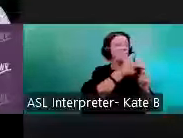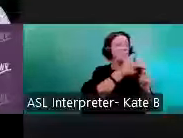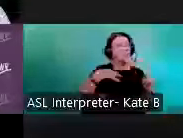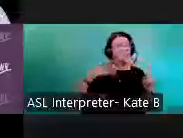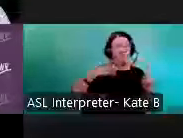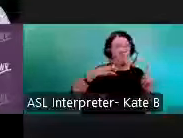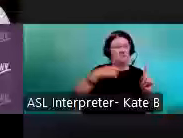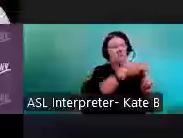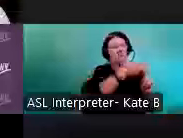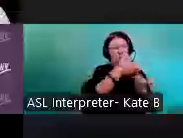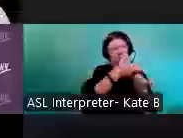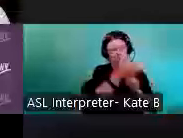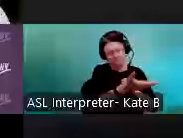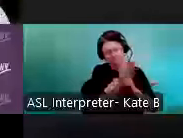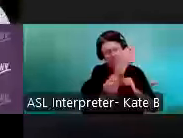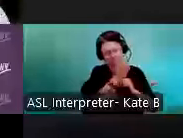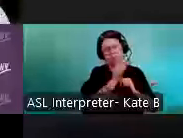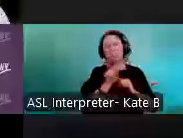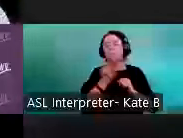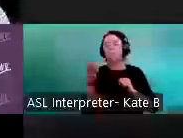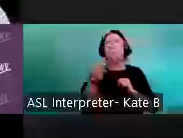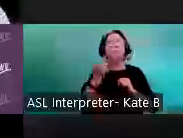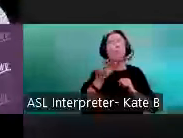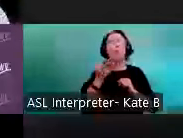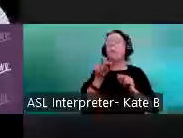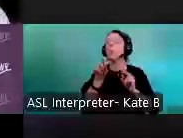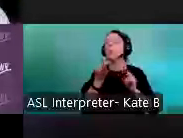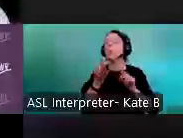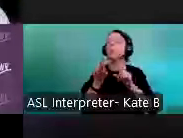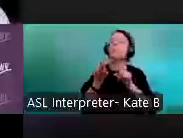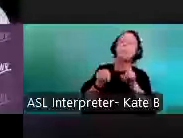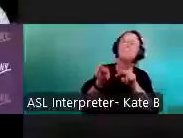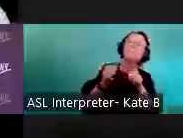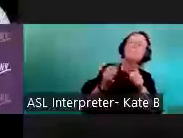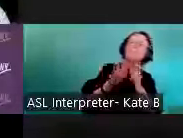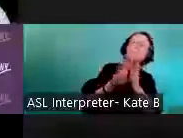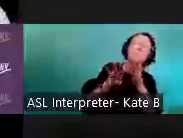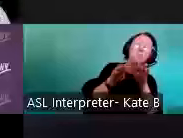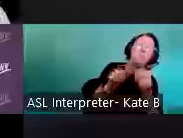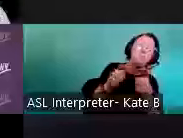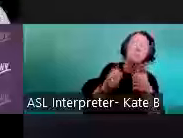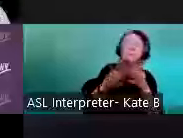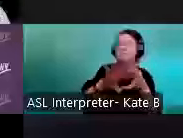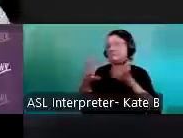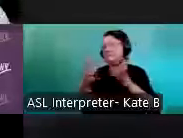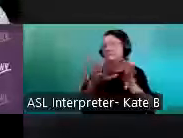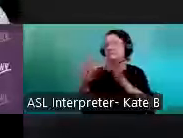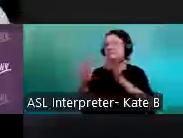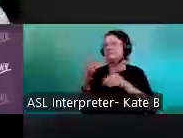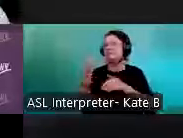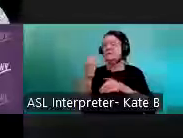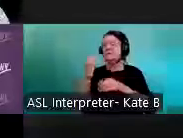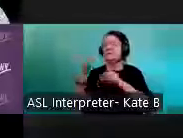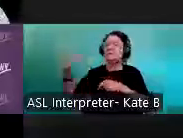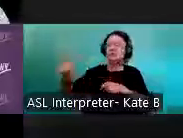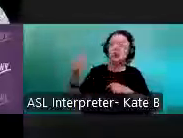state to go to different polling places, see, what's going well, what's not going well, if people are being turned away,